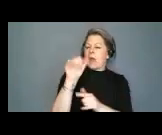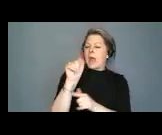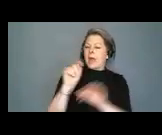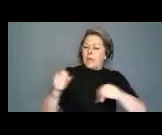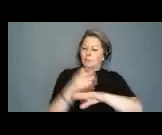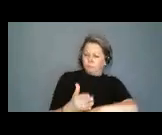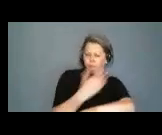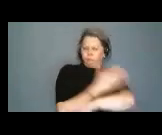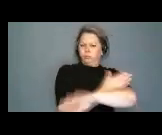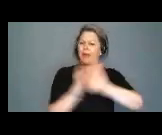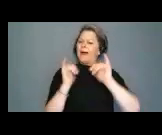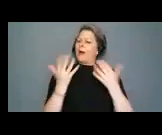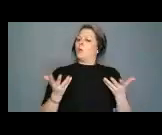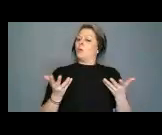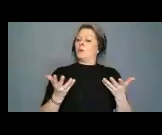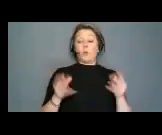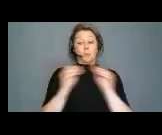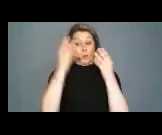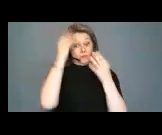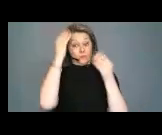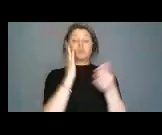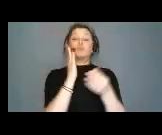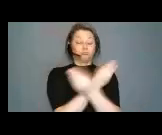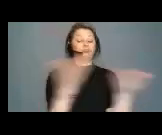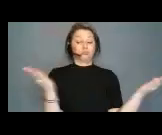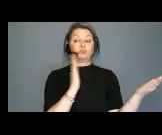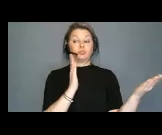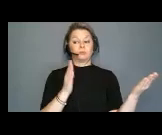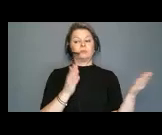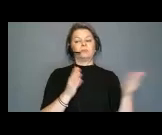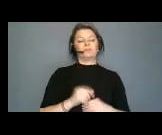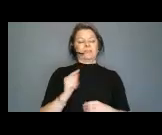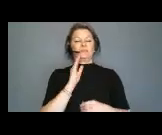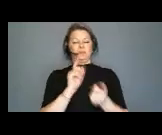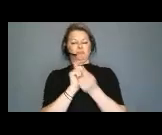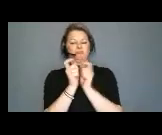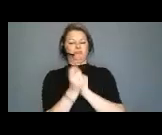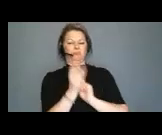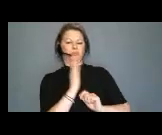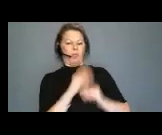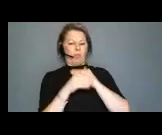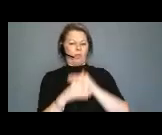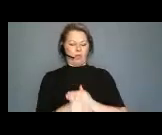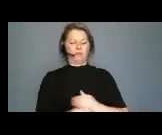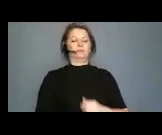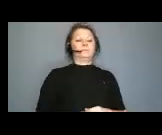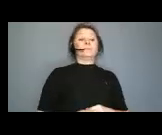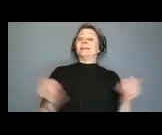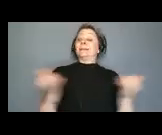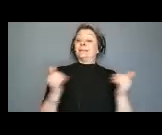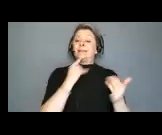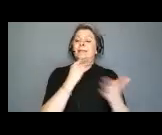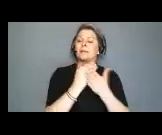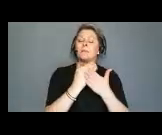information coming out about that because we're looking at some amendments. So today, what we're hoping to do is talk a little bit about